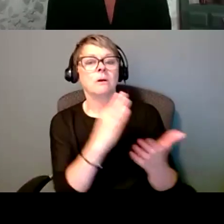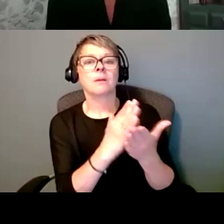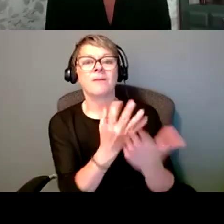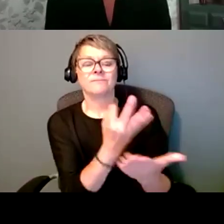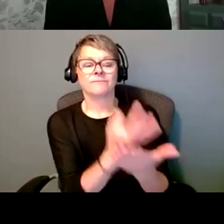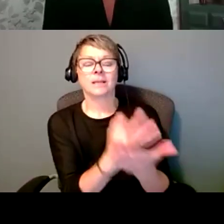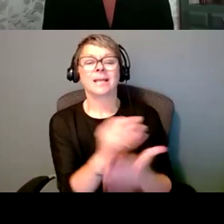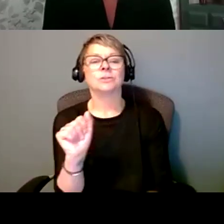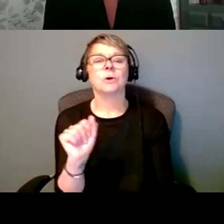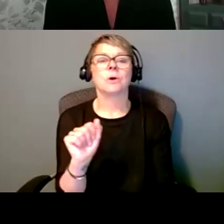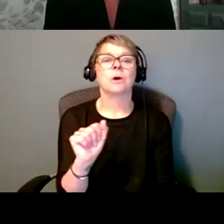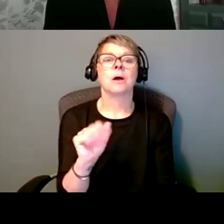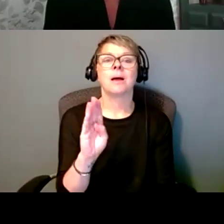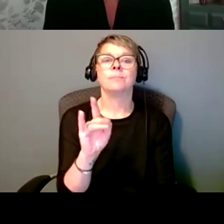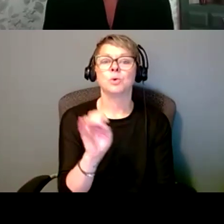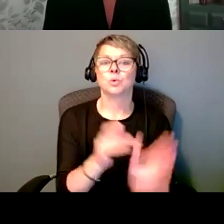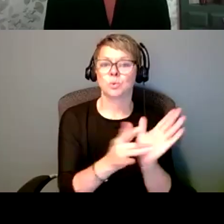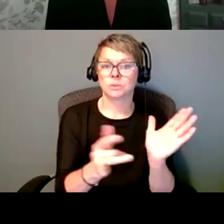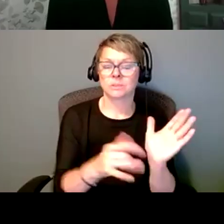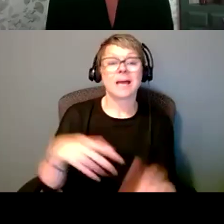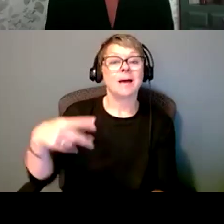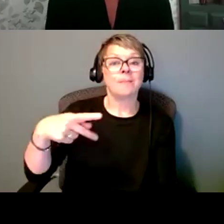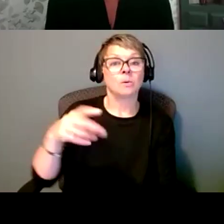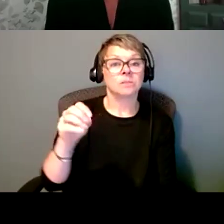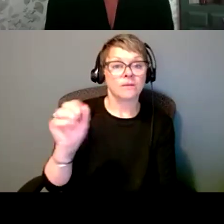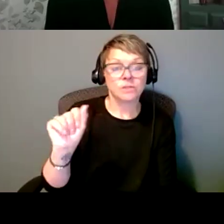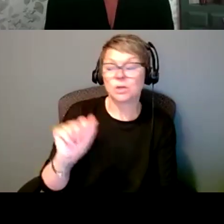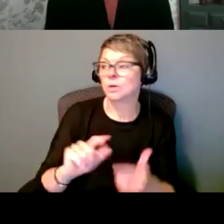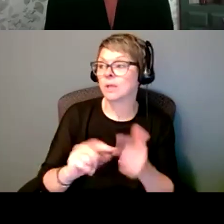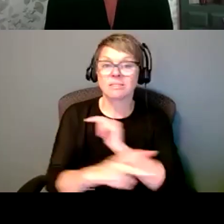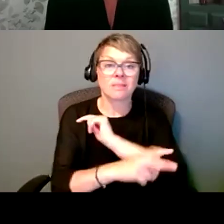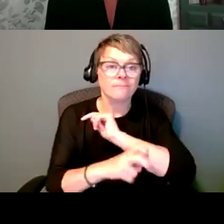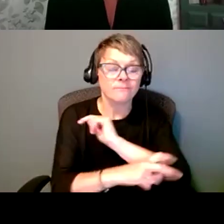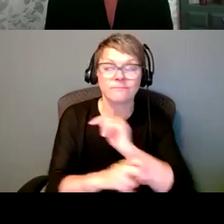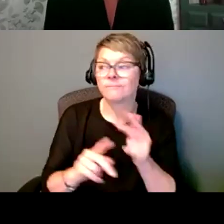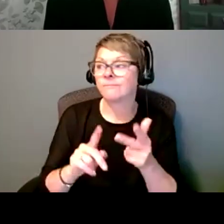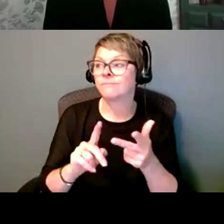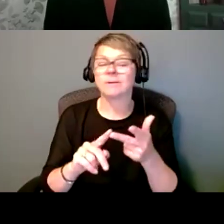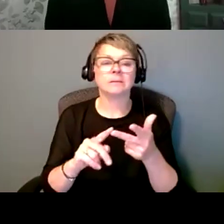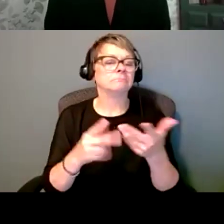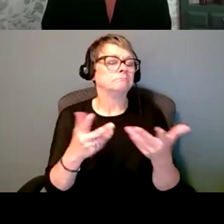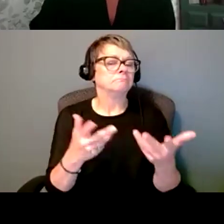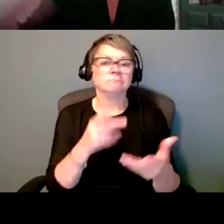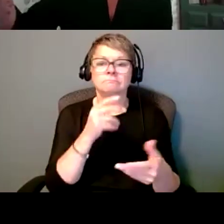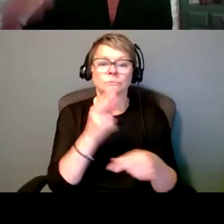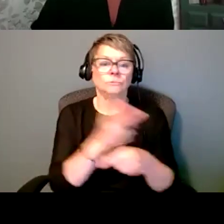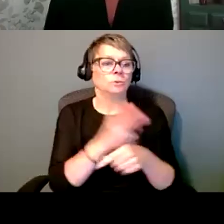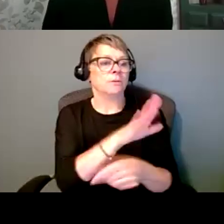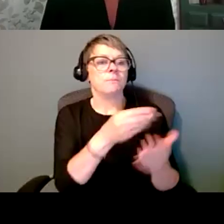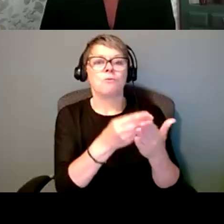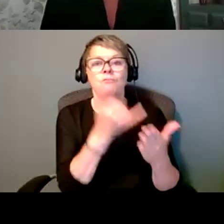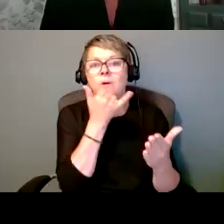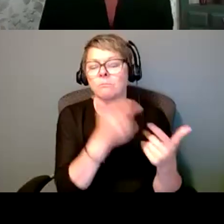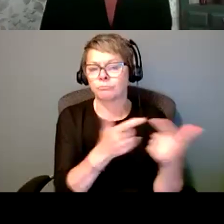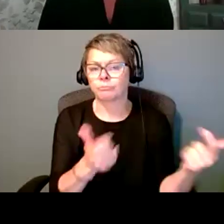financial abuse. So powers of attorney, theft, and misuse is very popular. And again, our